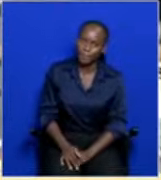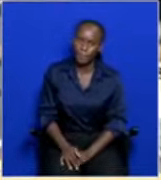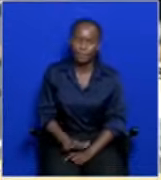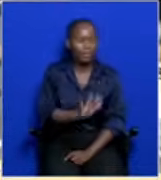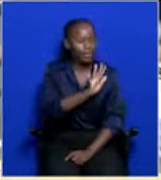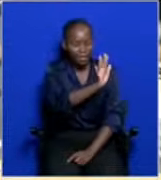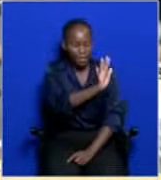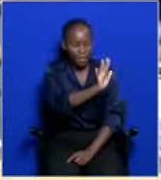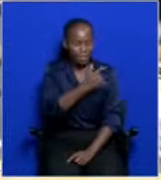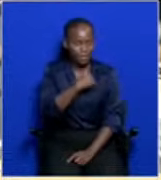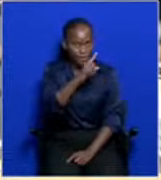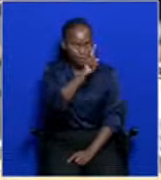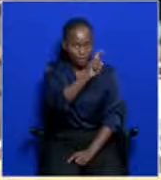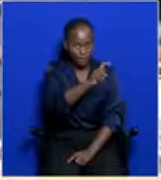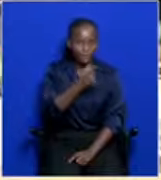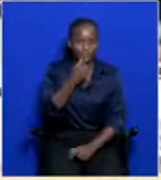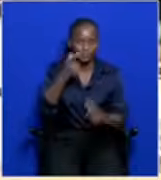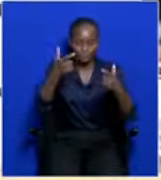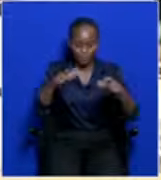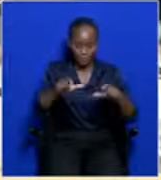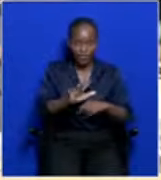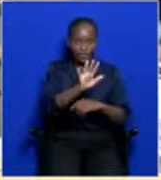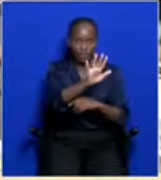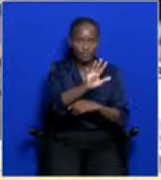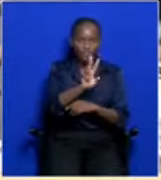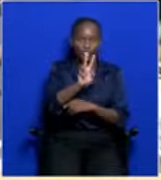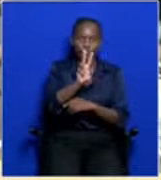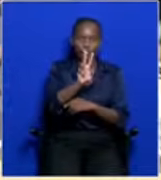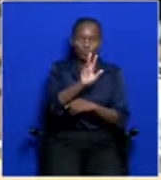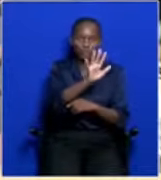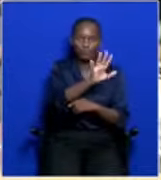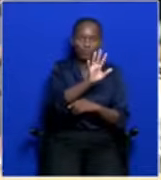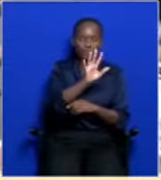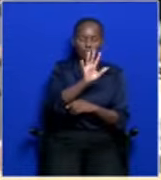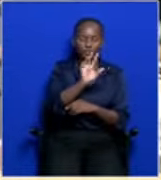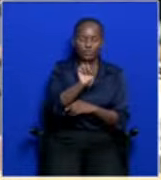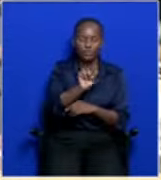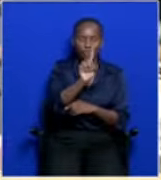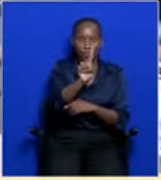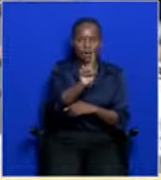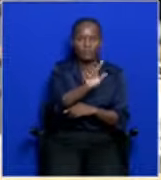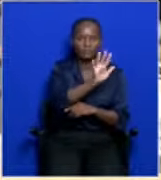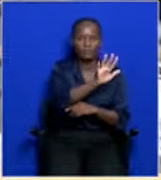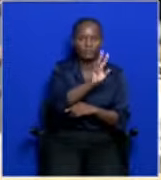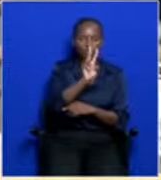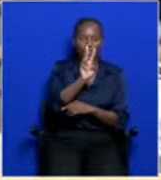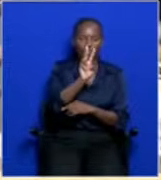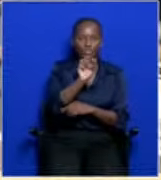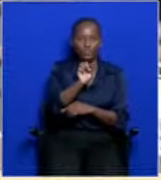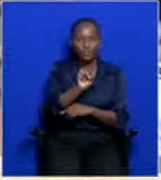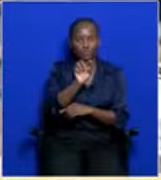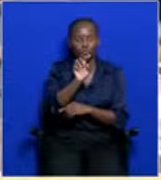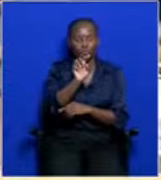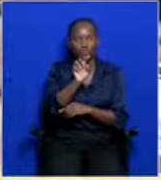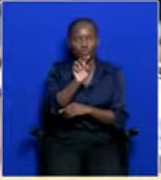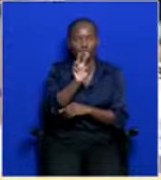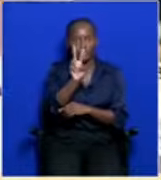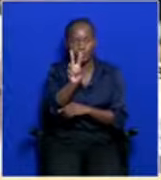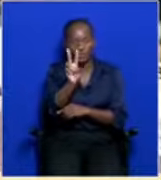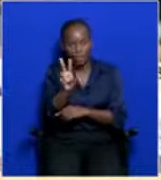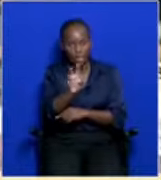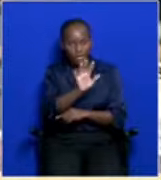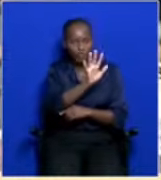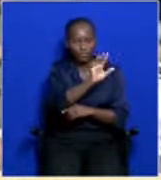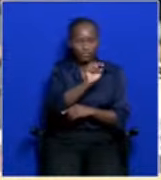52.1, 52.2, 52.3, which is what I referred to earlier, that all of that seems